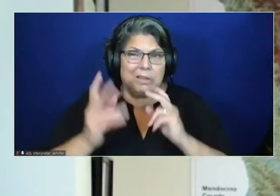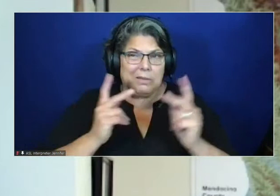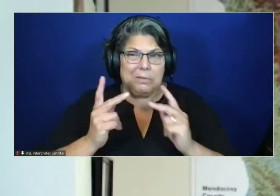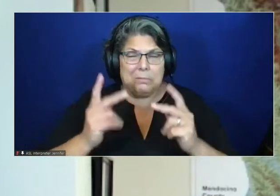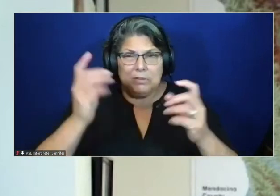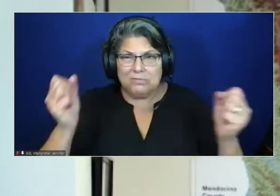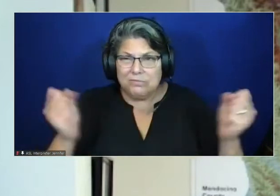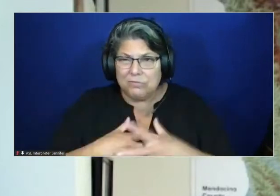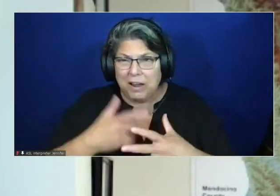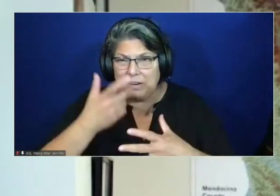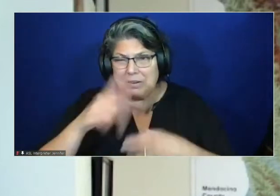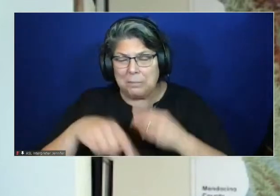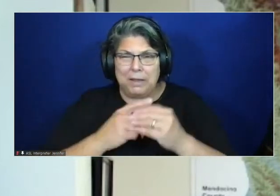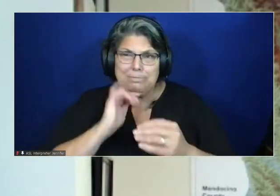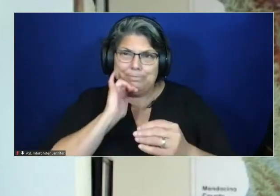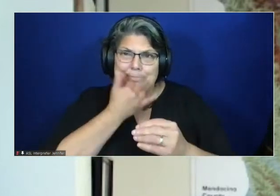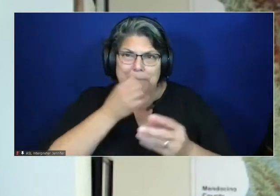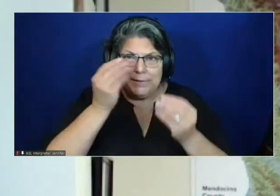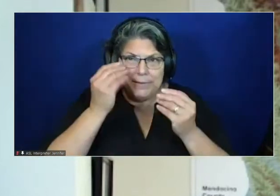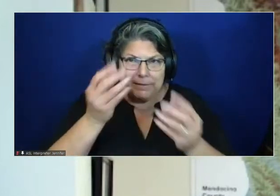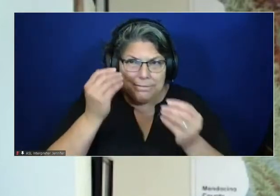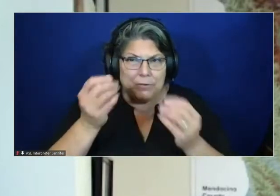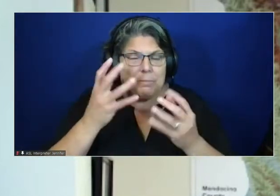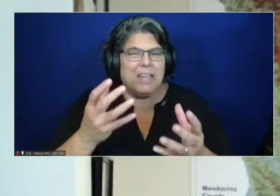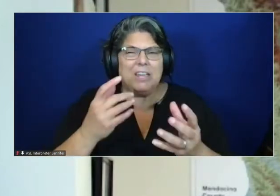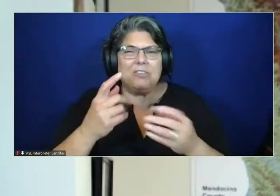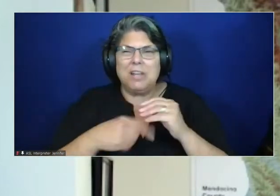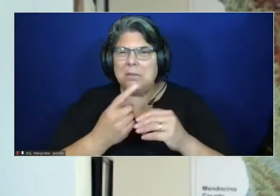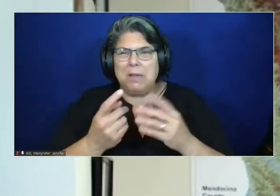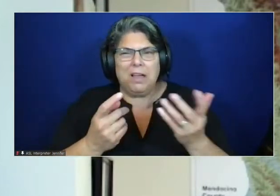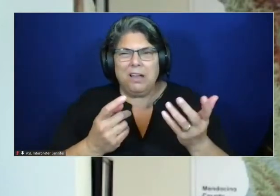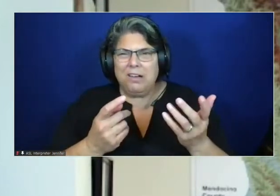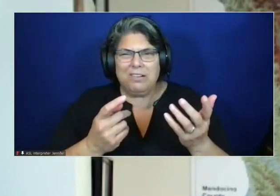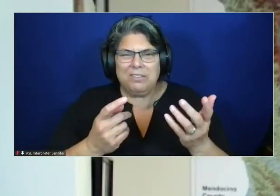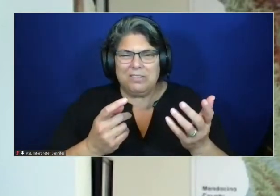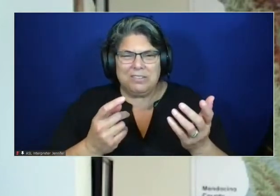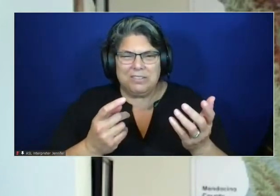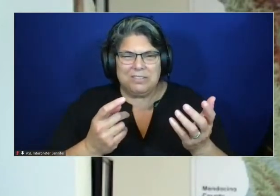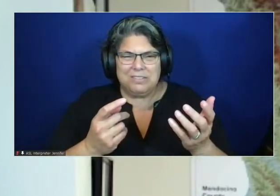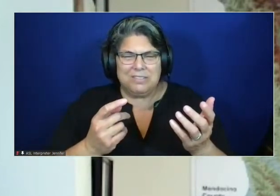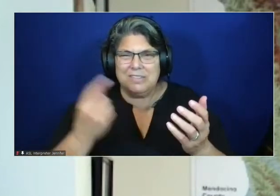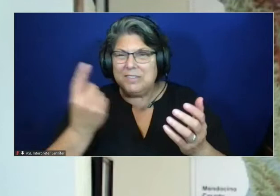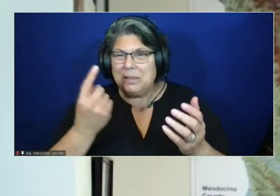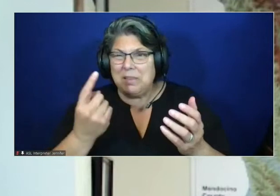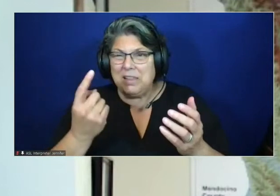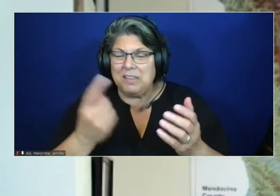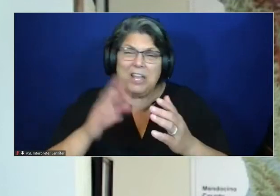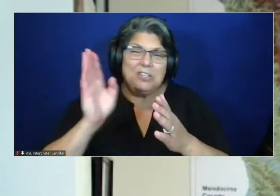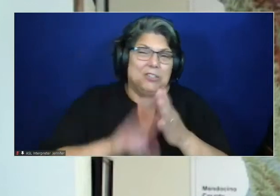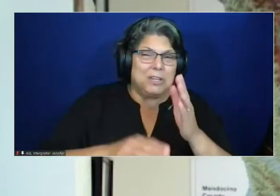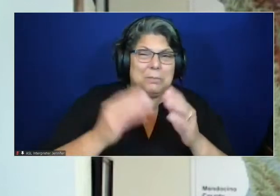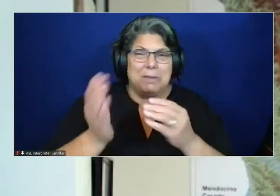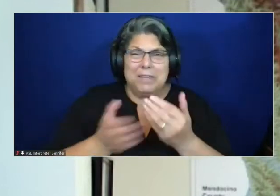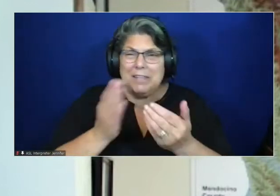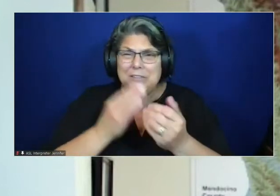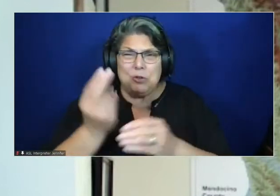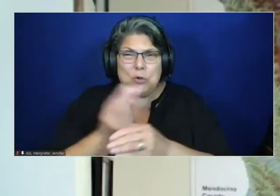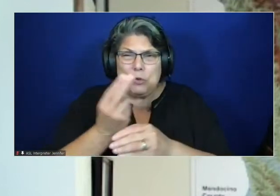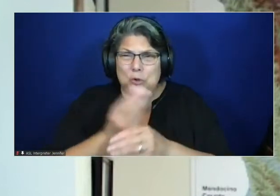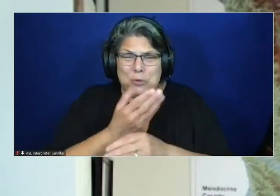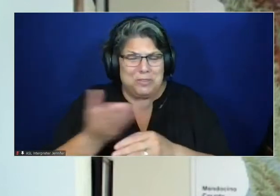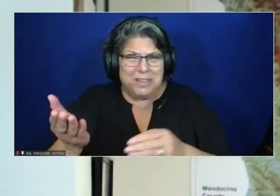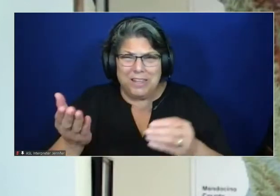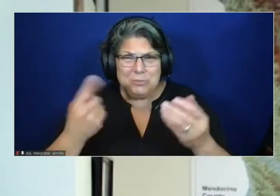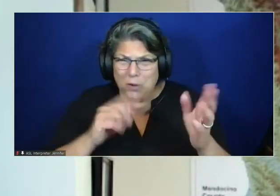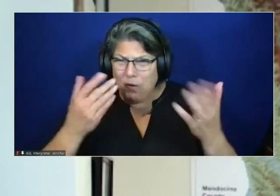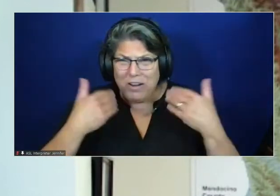disinformation about two inexpensive, accessible, effective, and safe products that we already